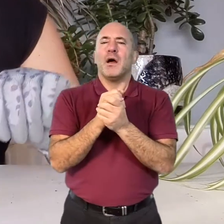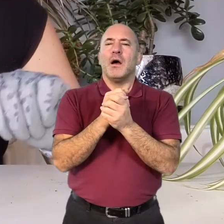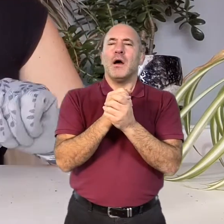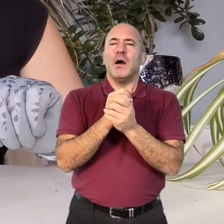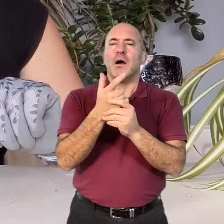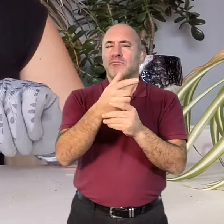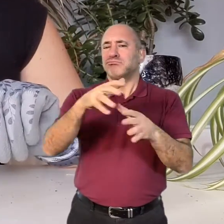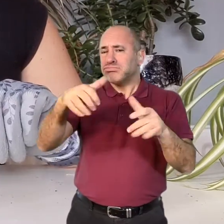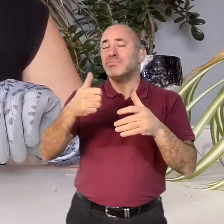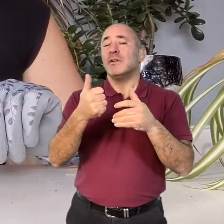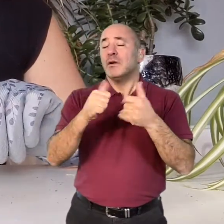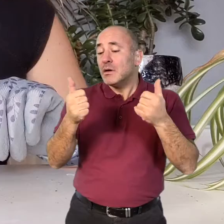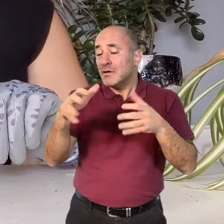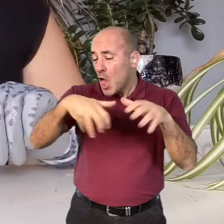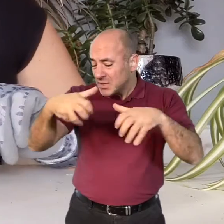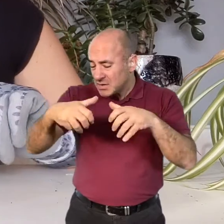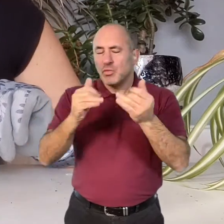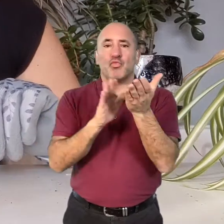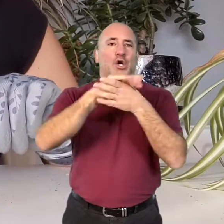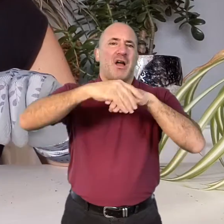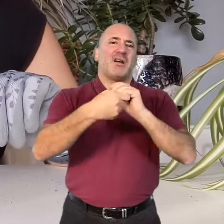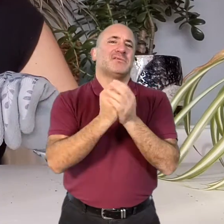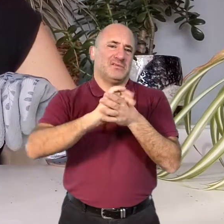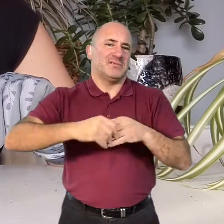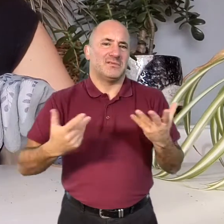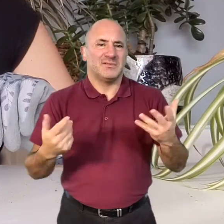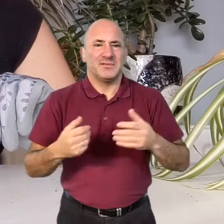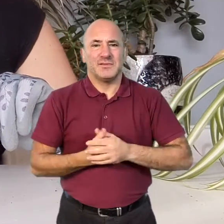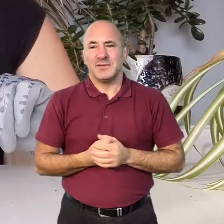that you wash your hands carefully after you've collected